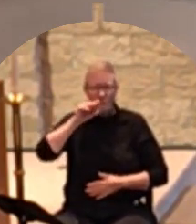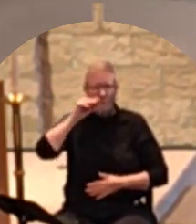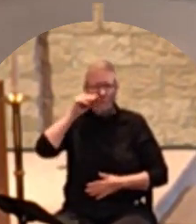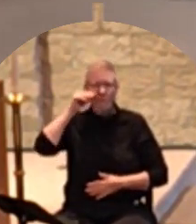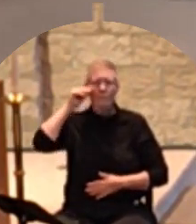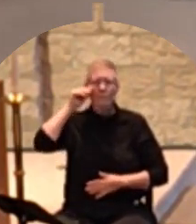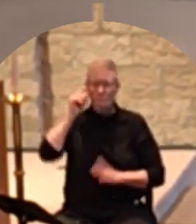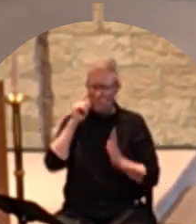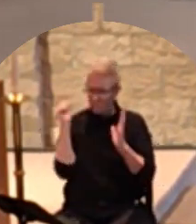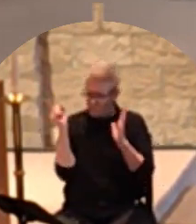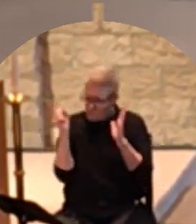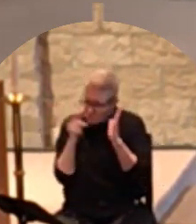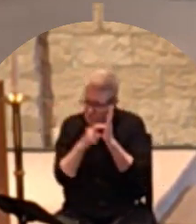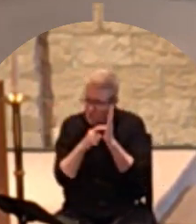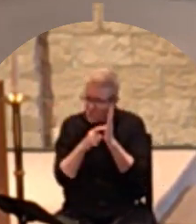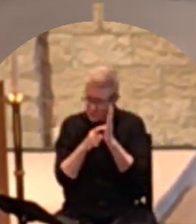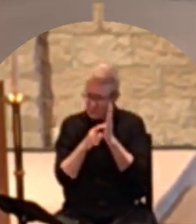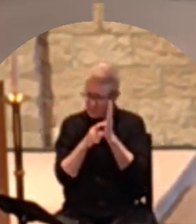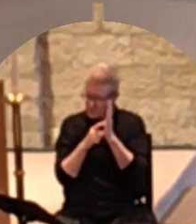Notice that inhale.